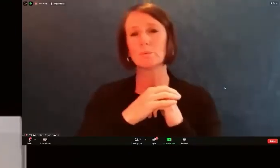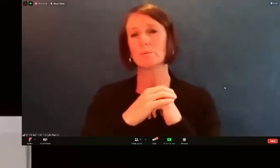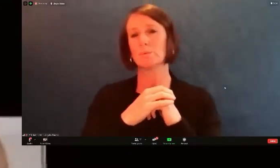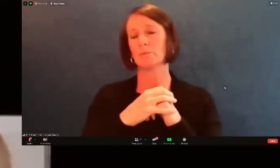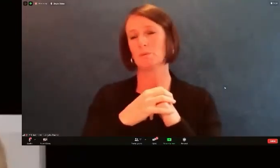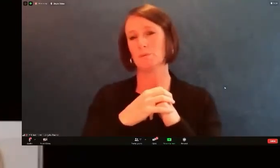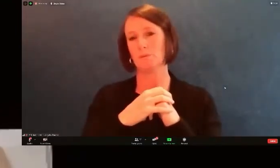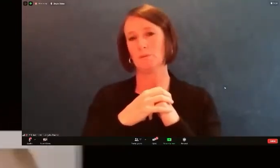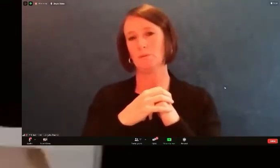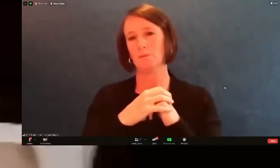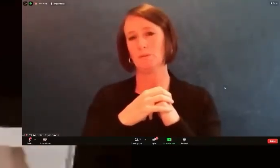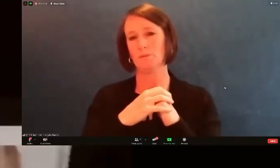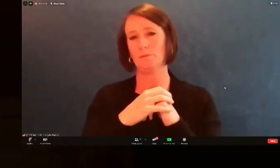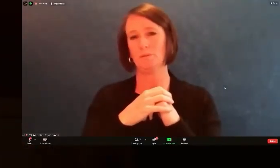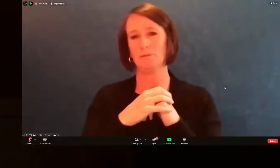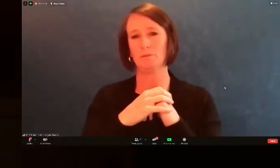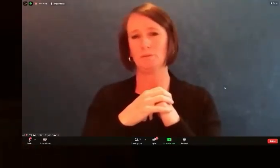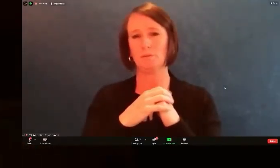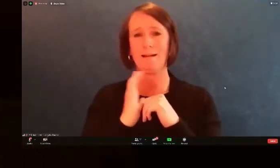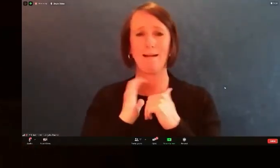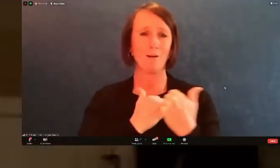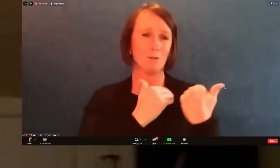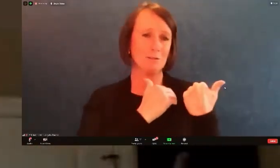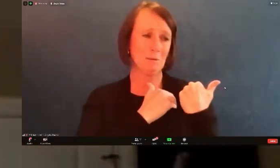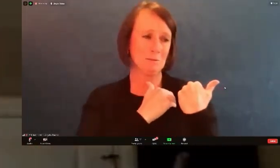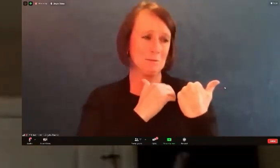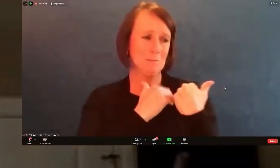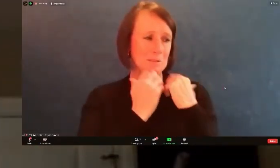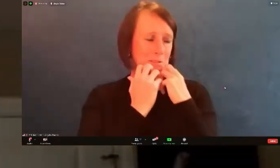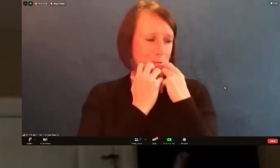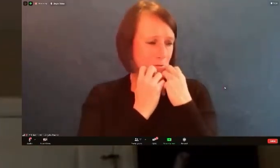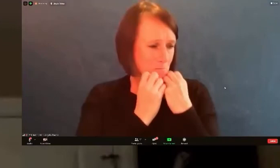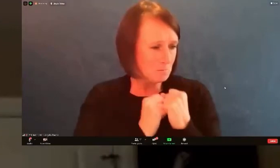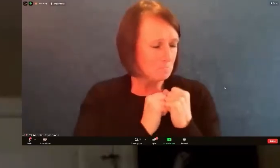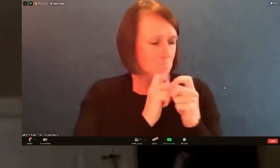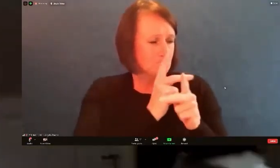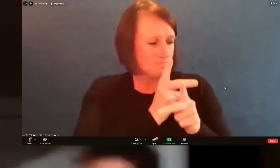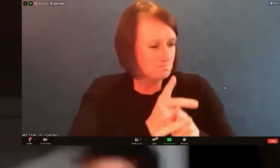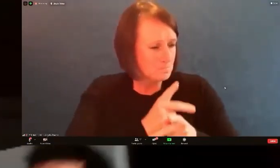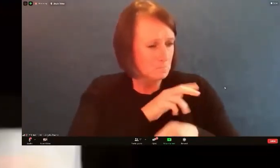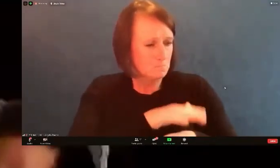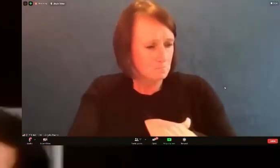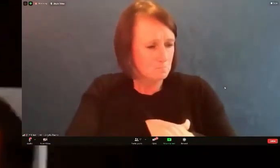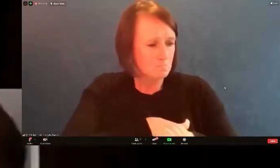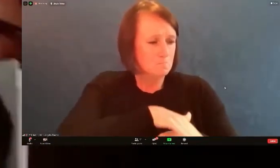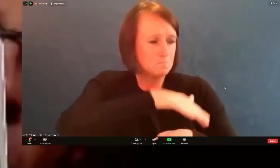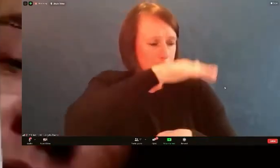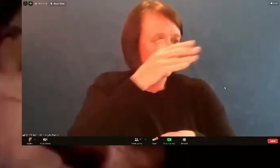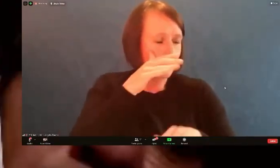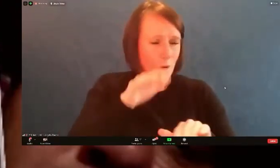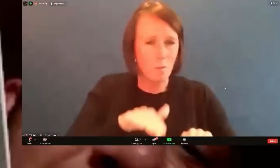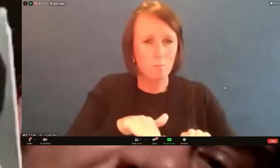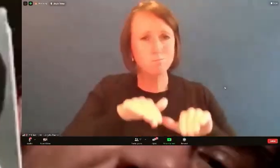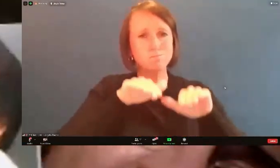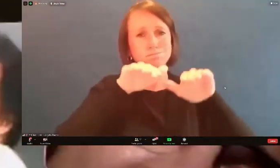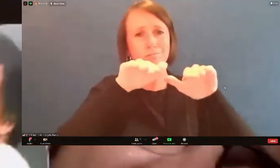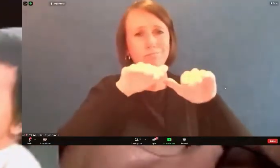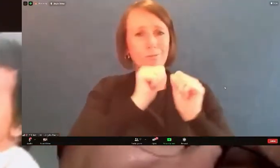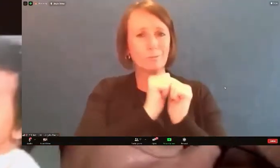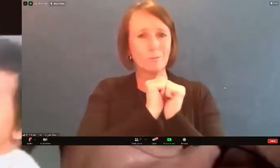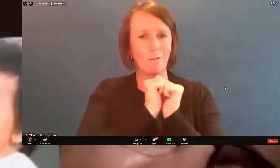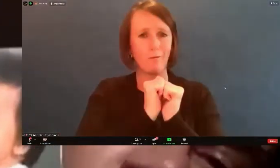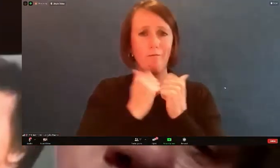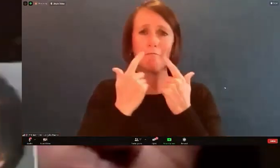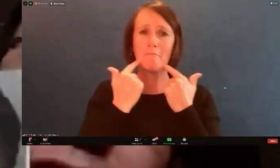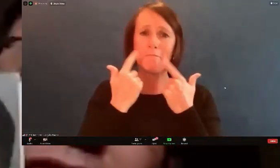are our sacred responsibility. We will grow together. We will laugh